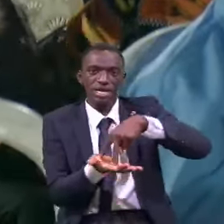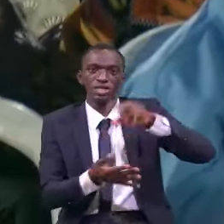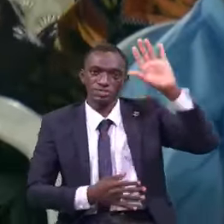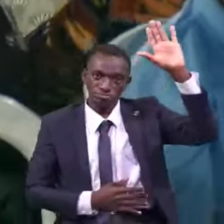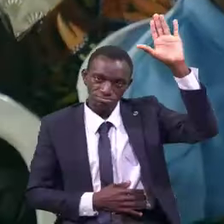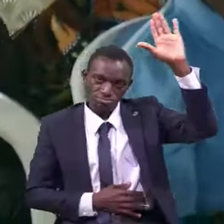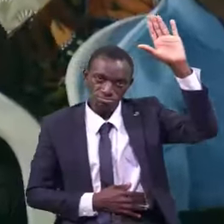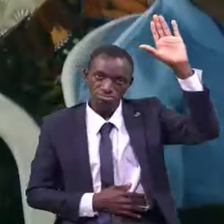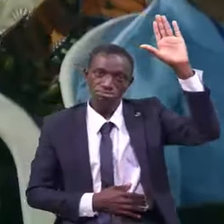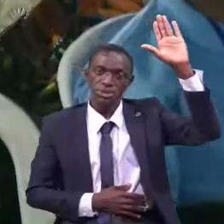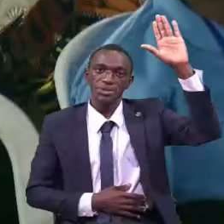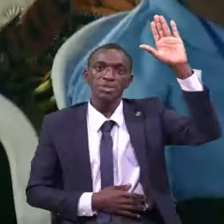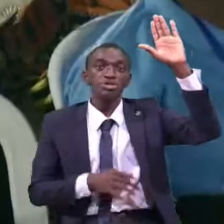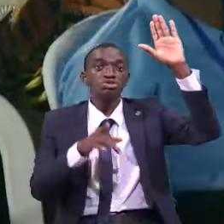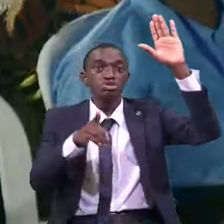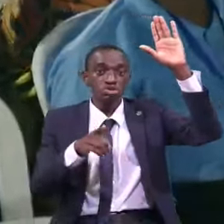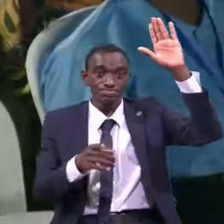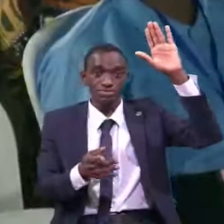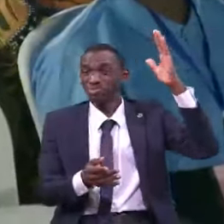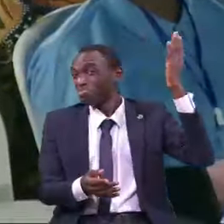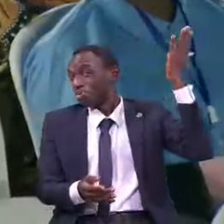If you raised up your hand before,